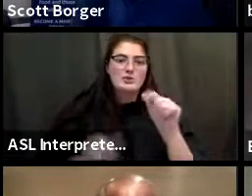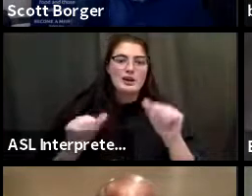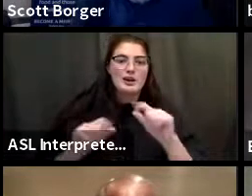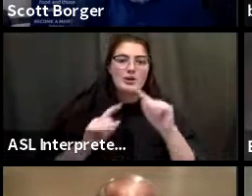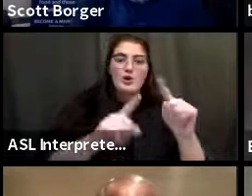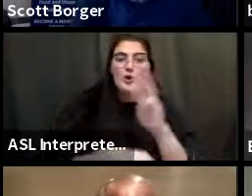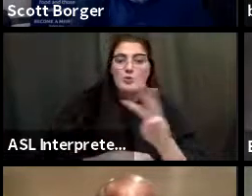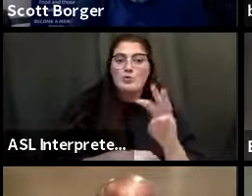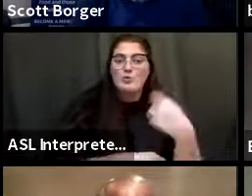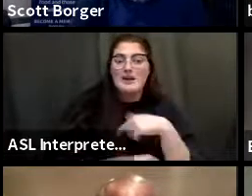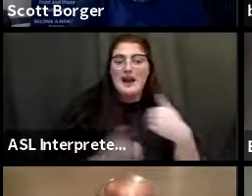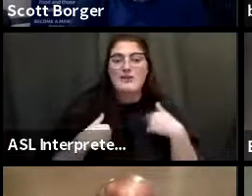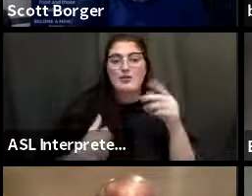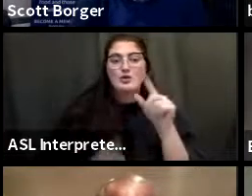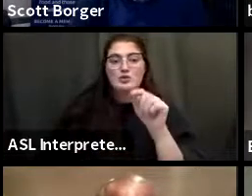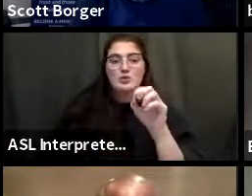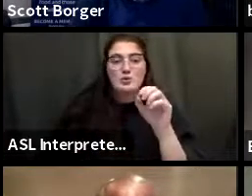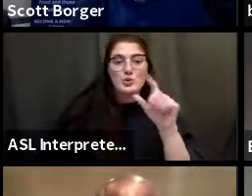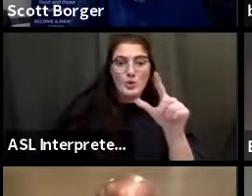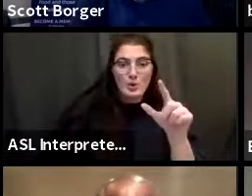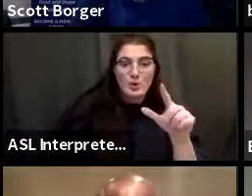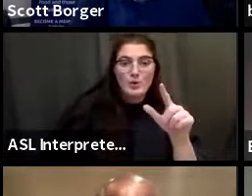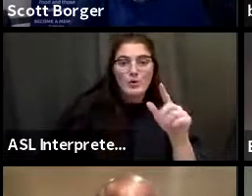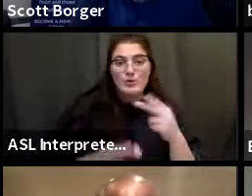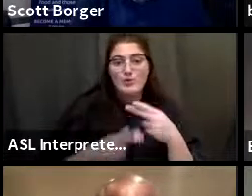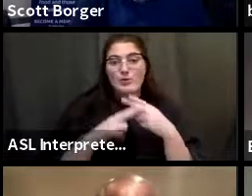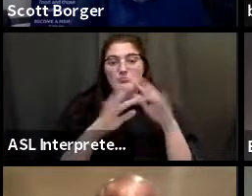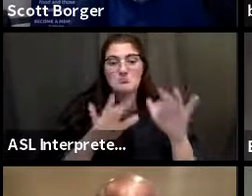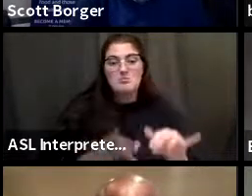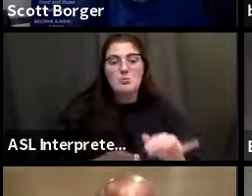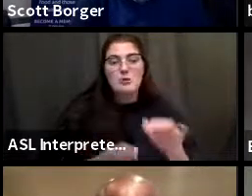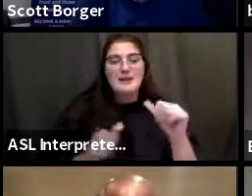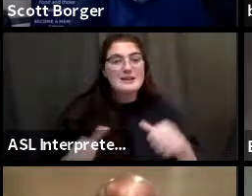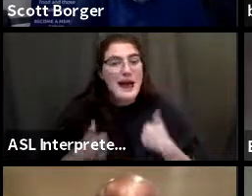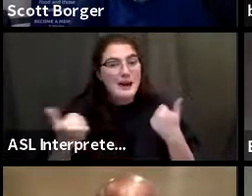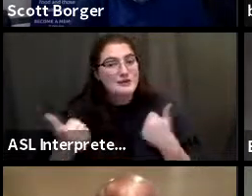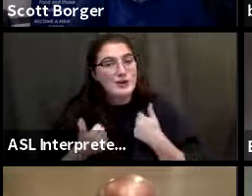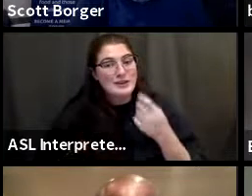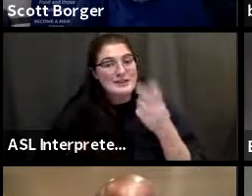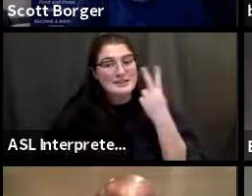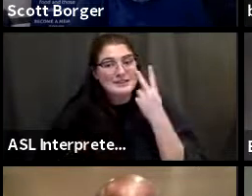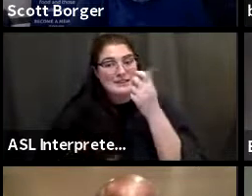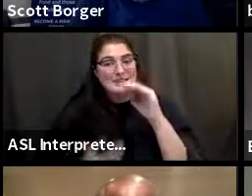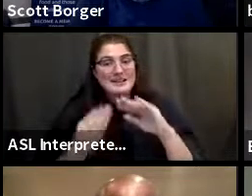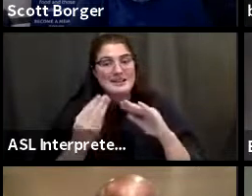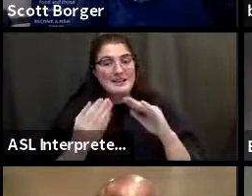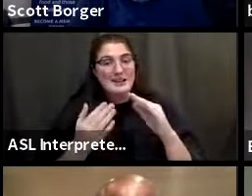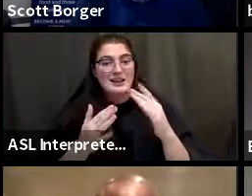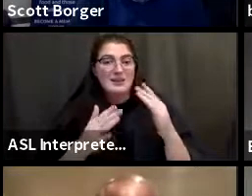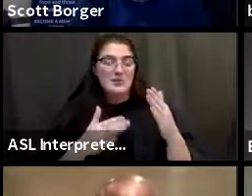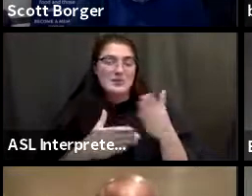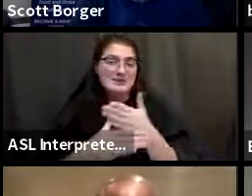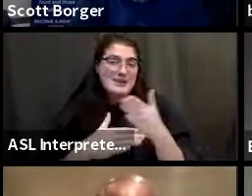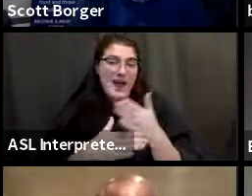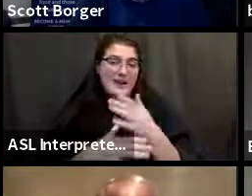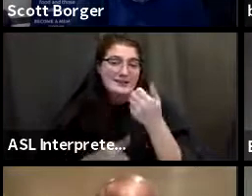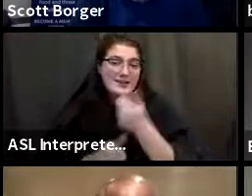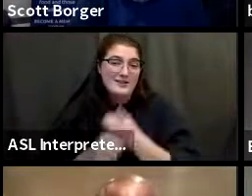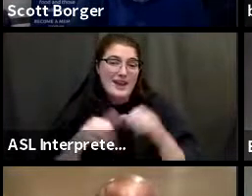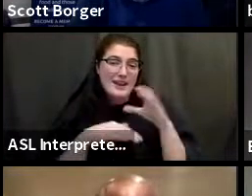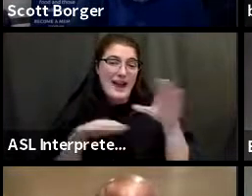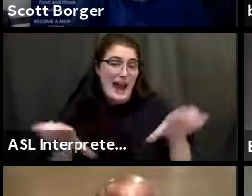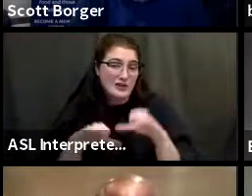Scout, where you can put in the address and see the status of any fine or enforcement action.